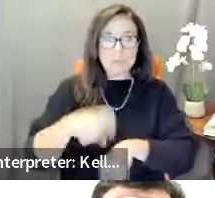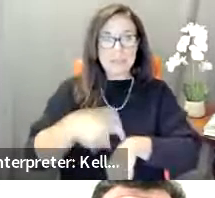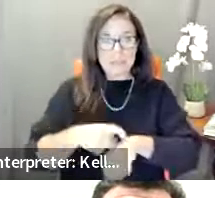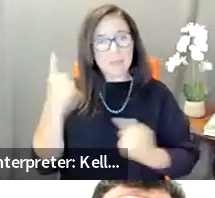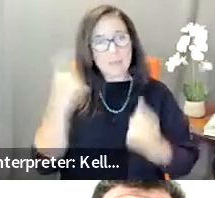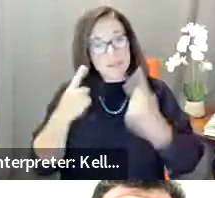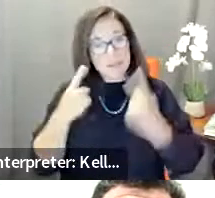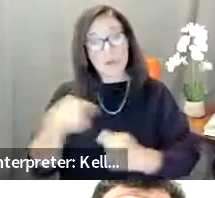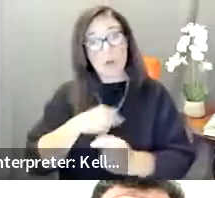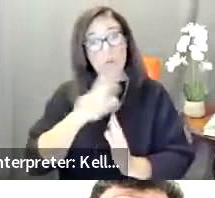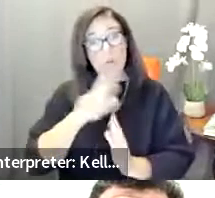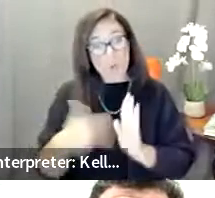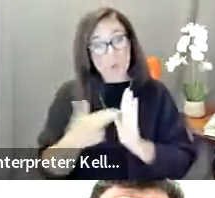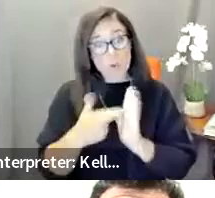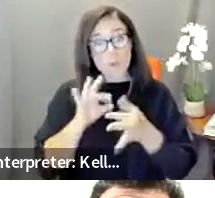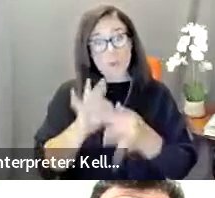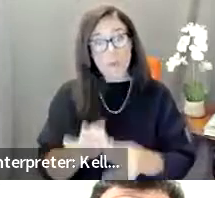recolonization,